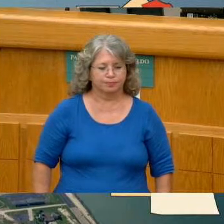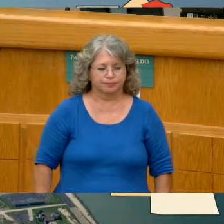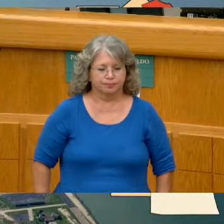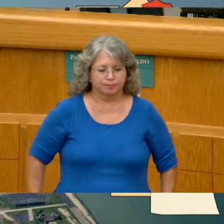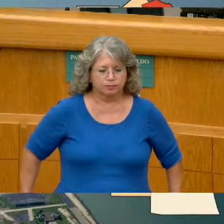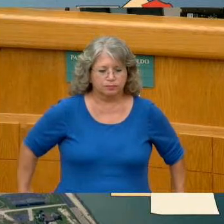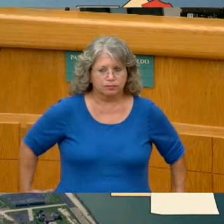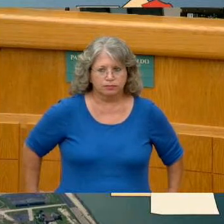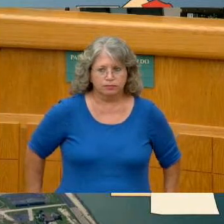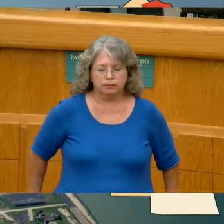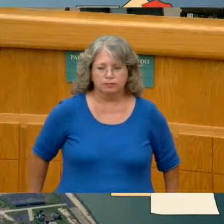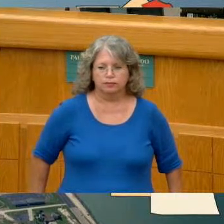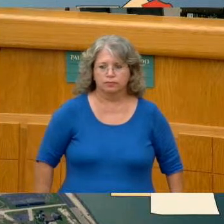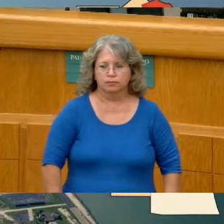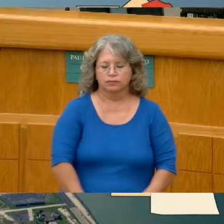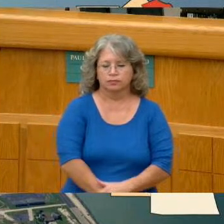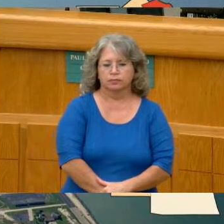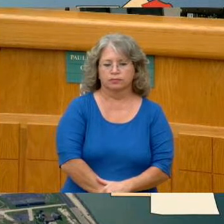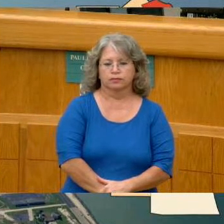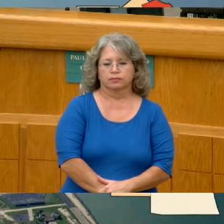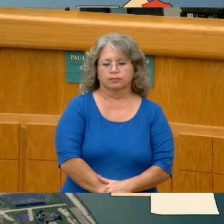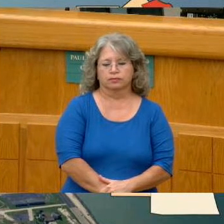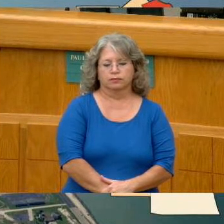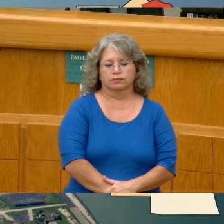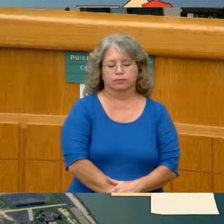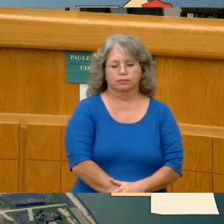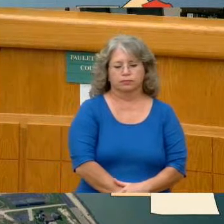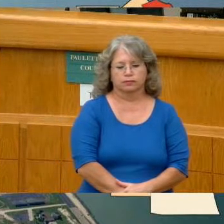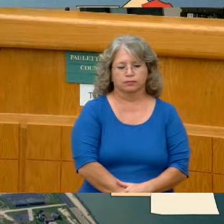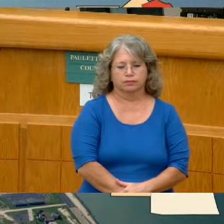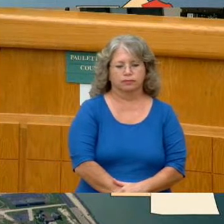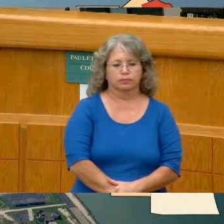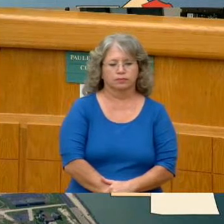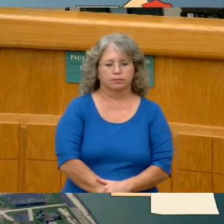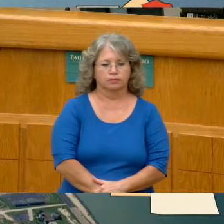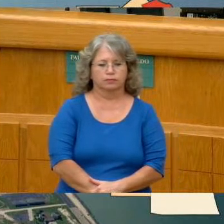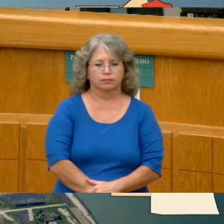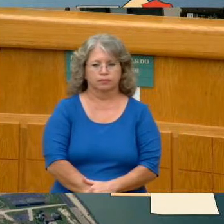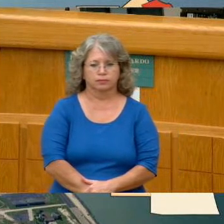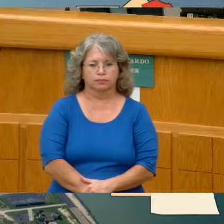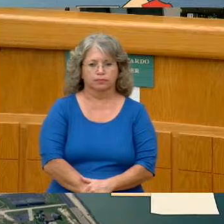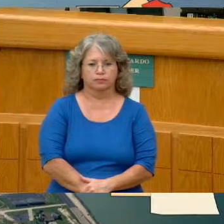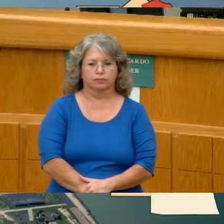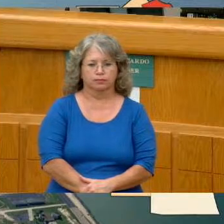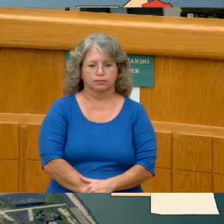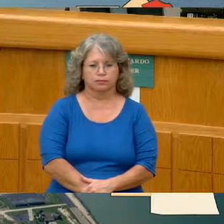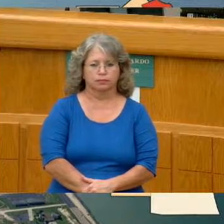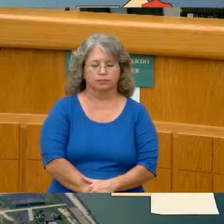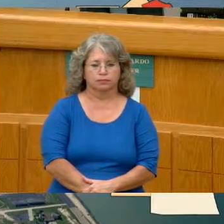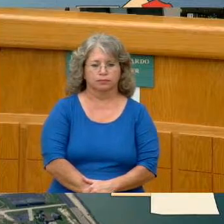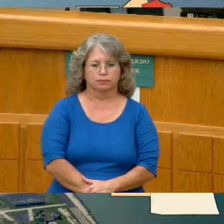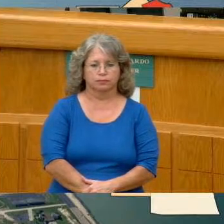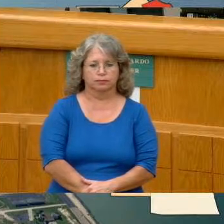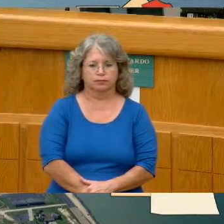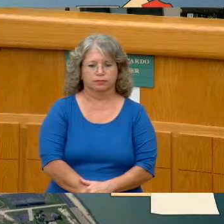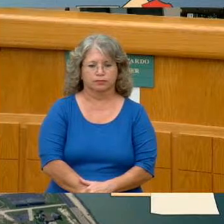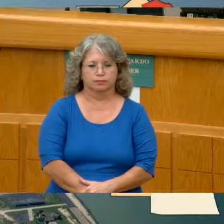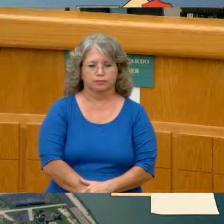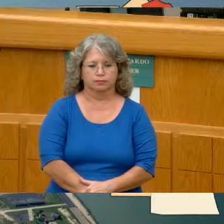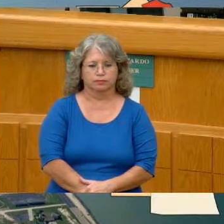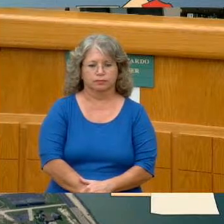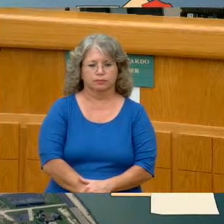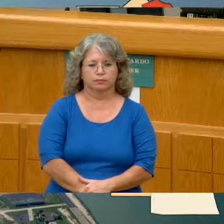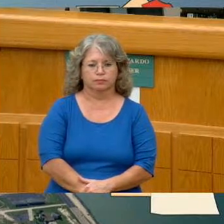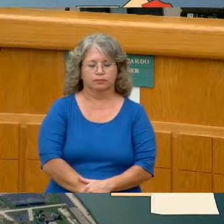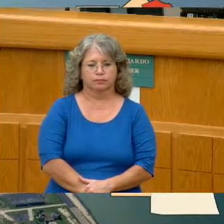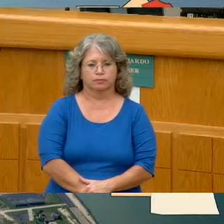El doctor Chris Berg continúa dando su reporte de manera remota debido a que aún continúa recuperándose del virus. Las últimas estadísticas indican que el radio de